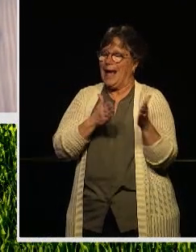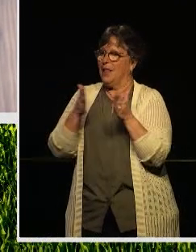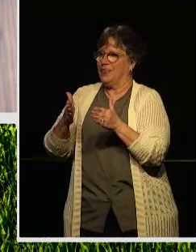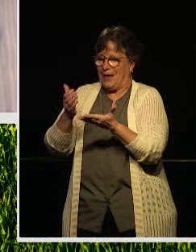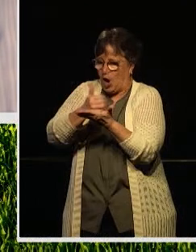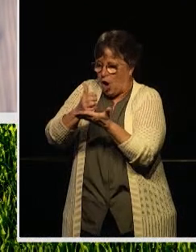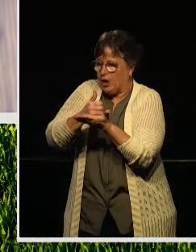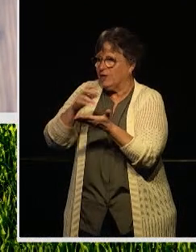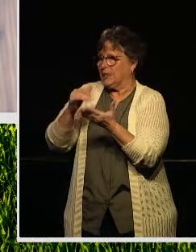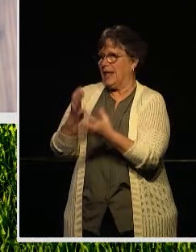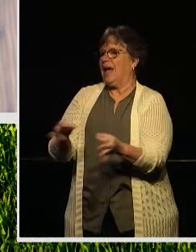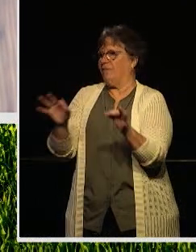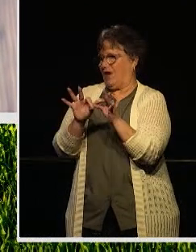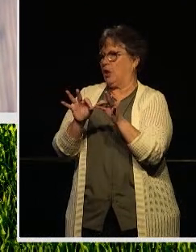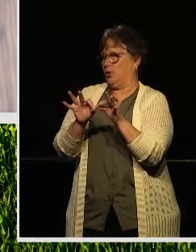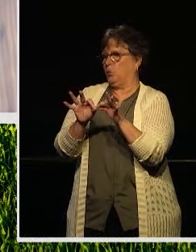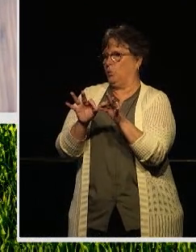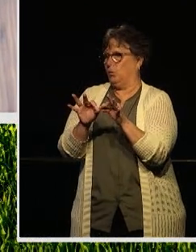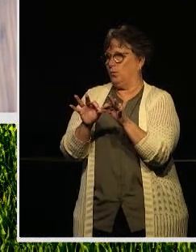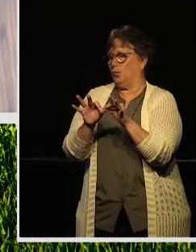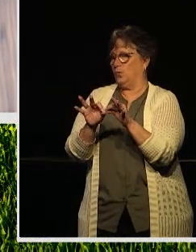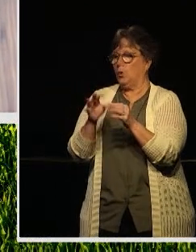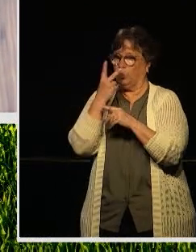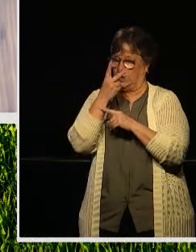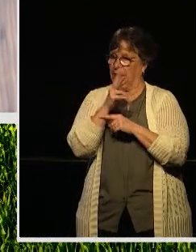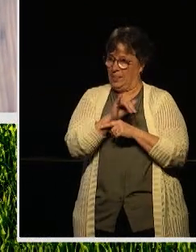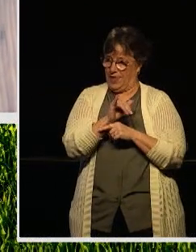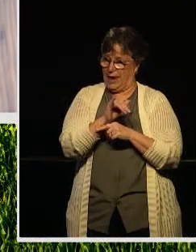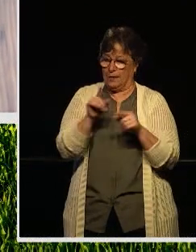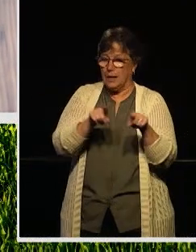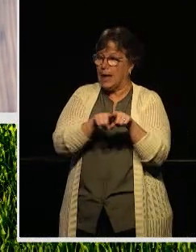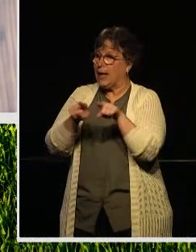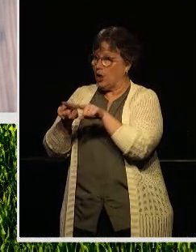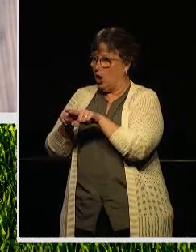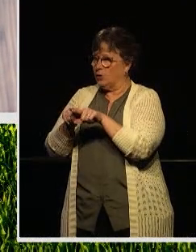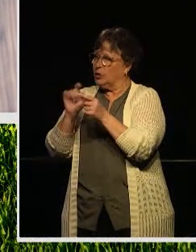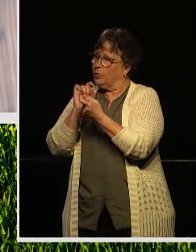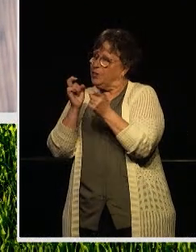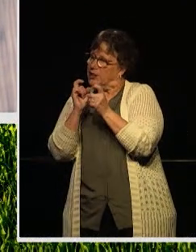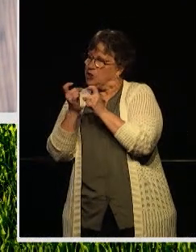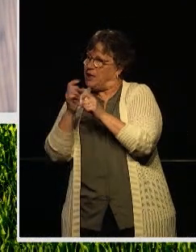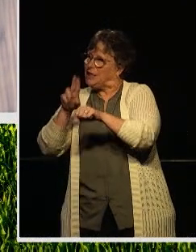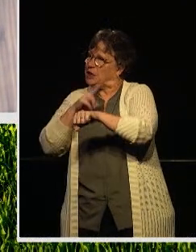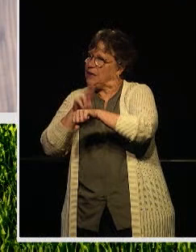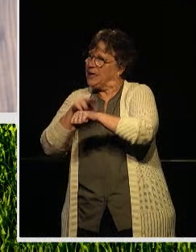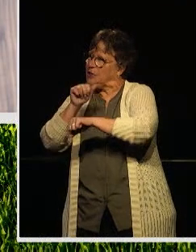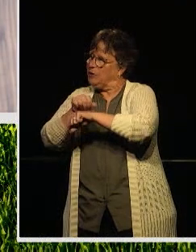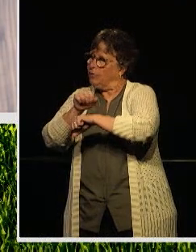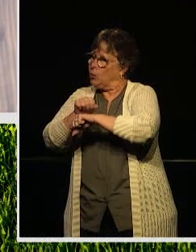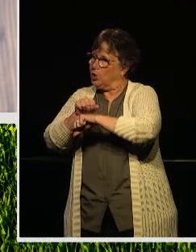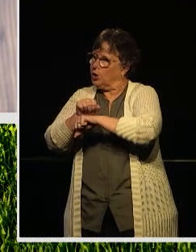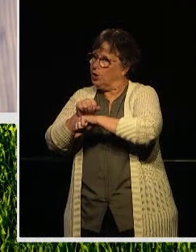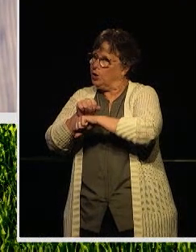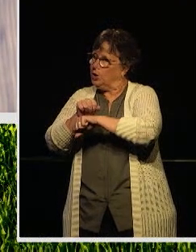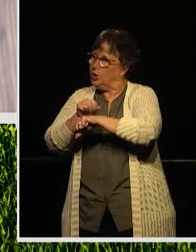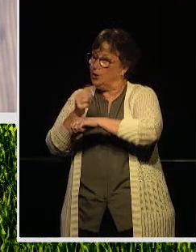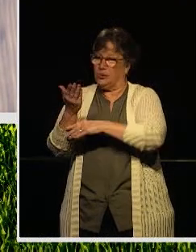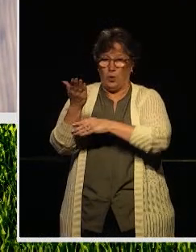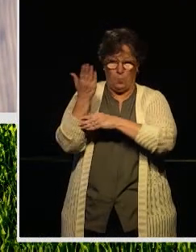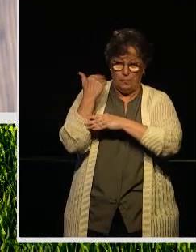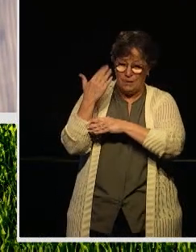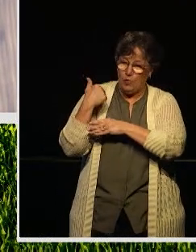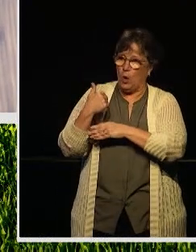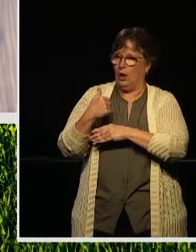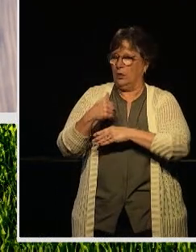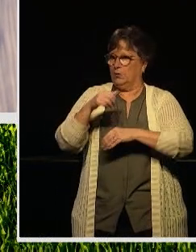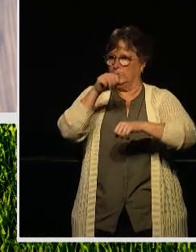value essentially. So we're seeing that, and also the changing nature of work. So moving from the guys used to be out